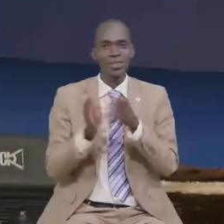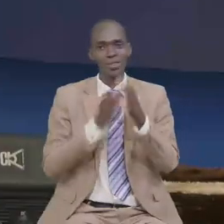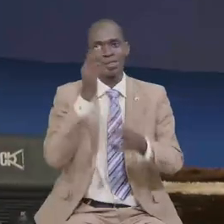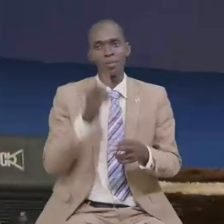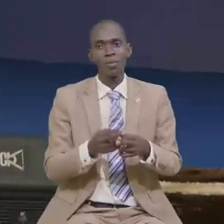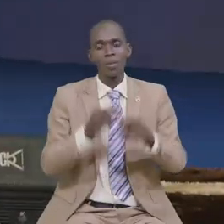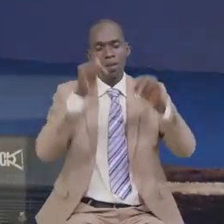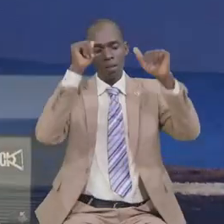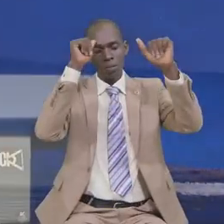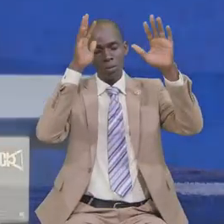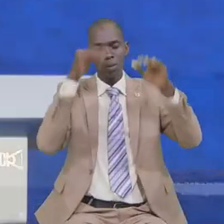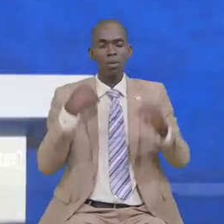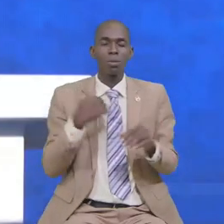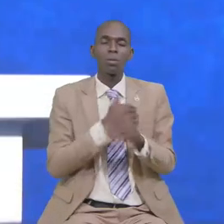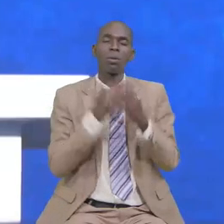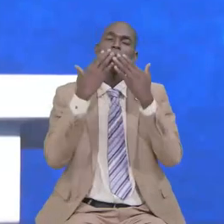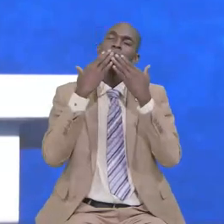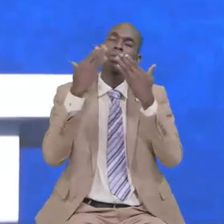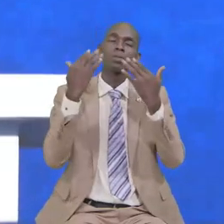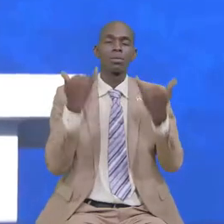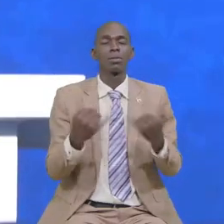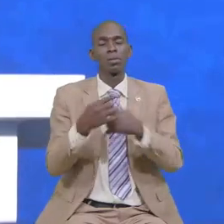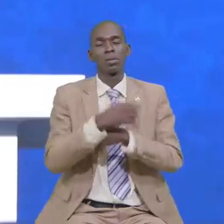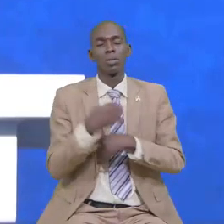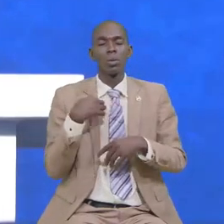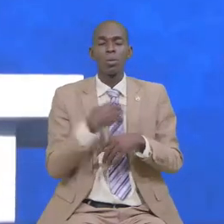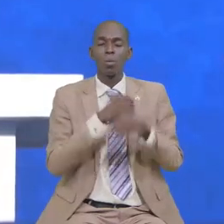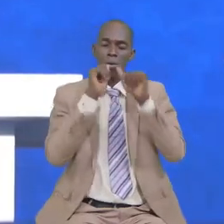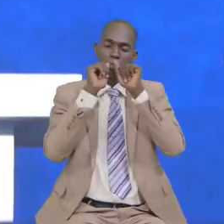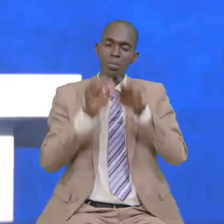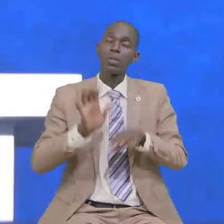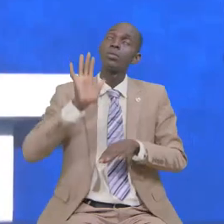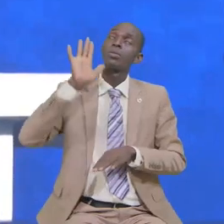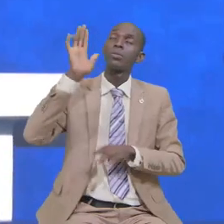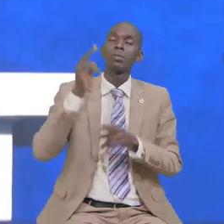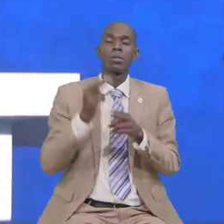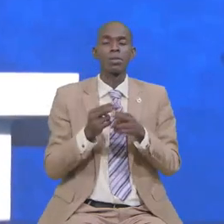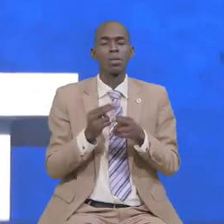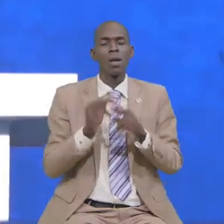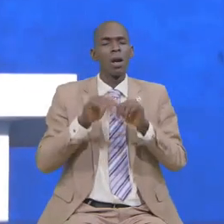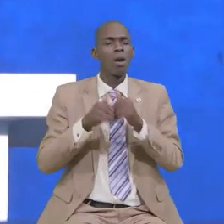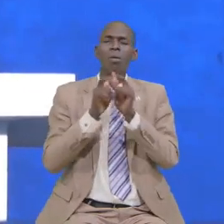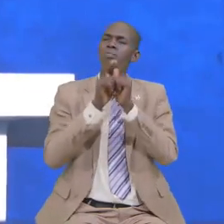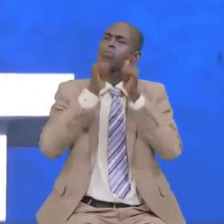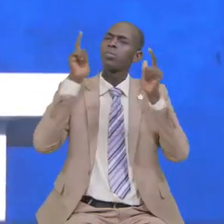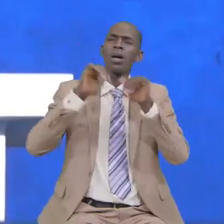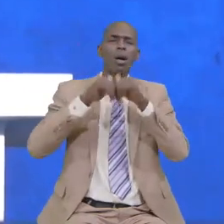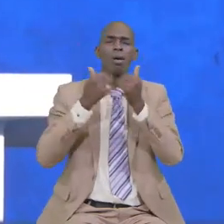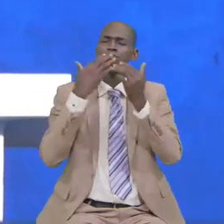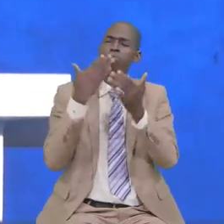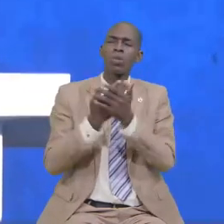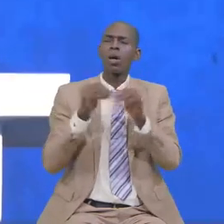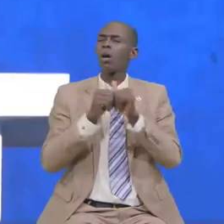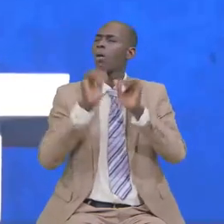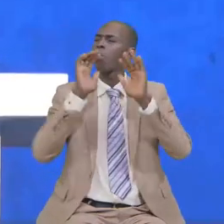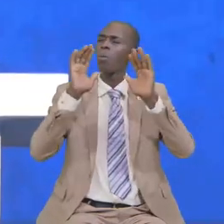Father, we thank you today. We bless your name. How great, how good, how wonderful and